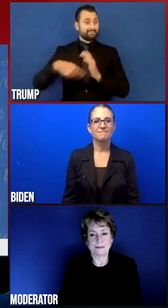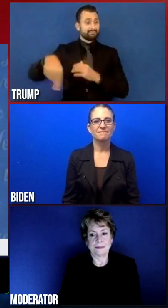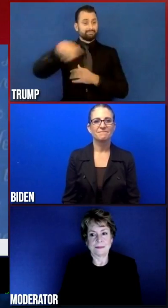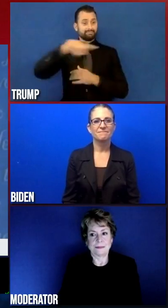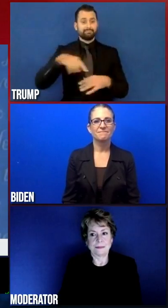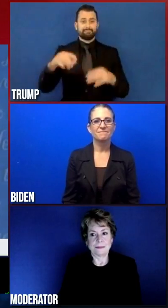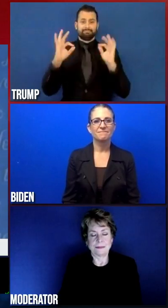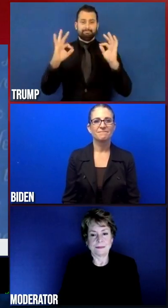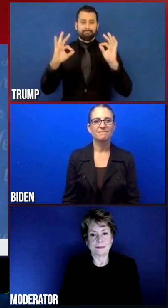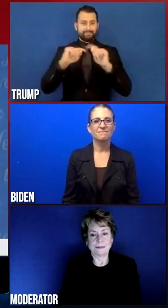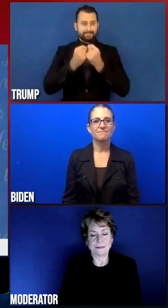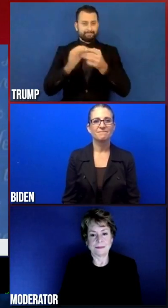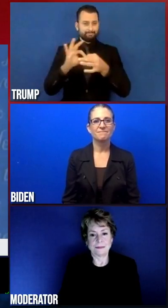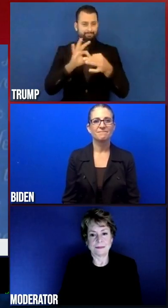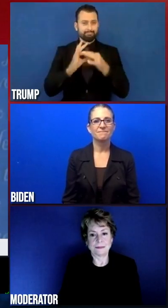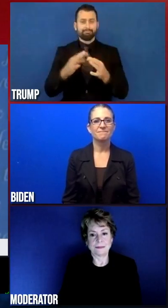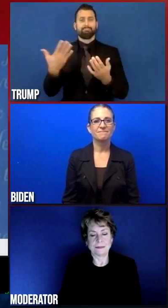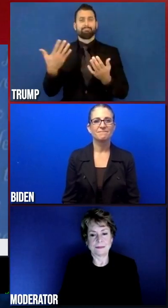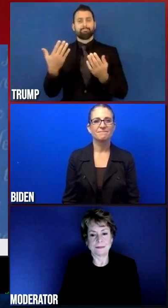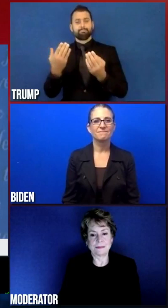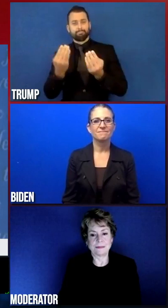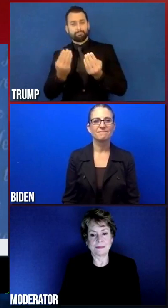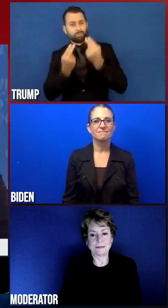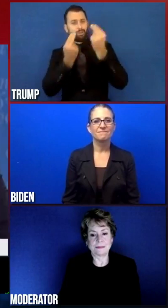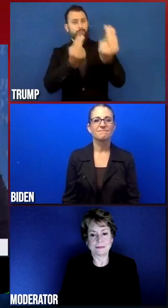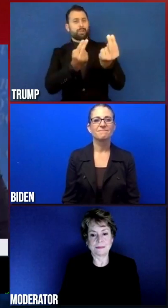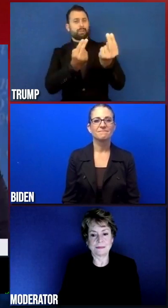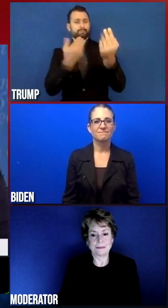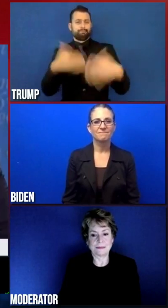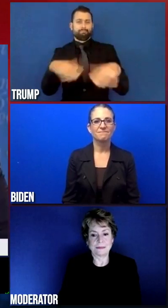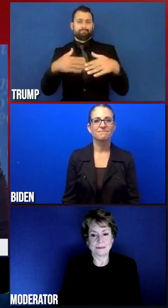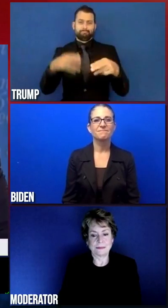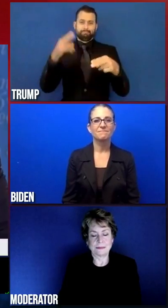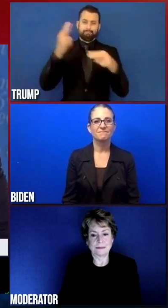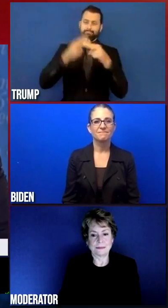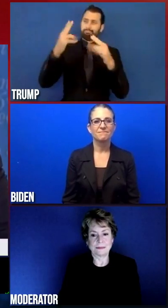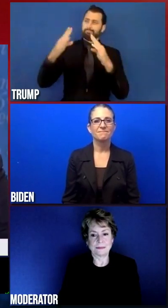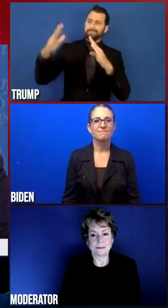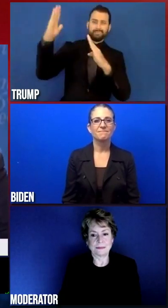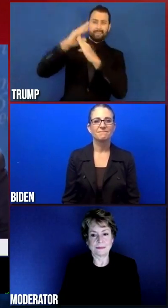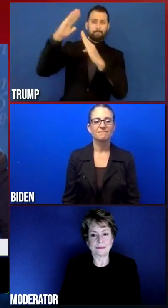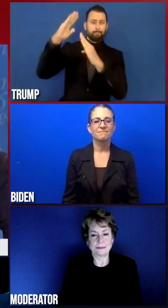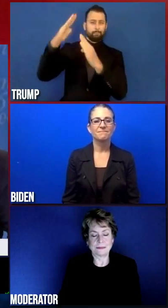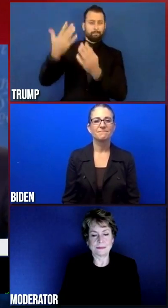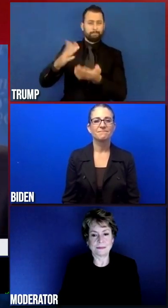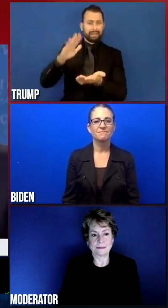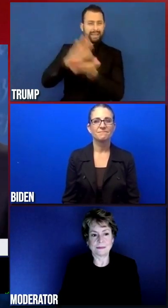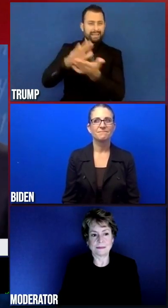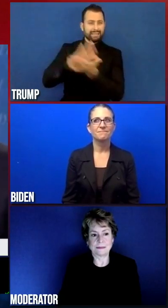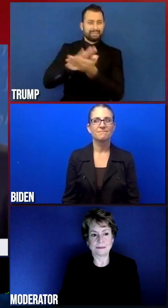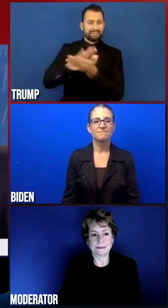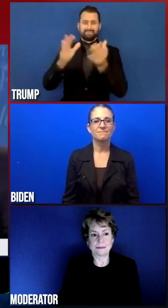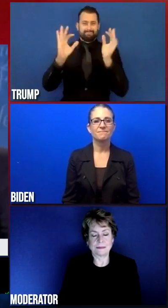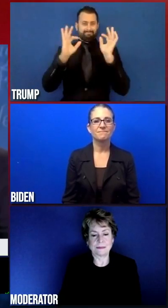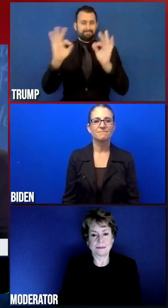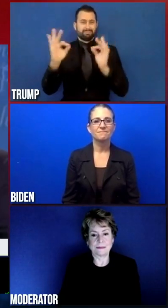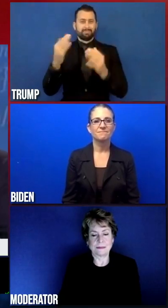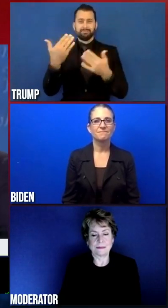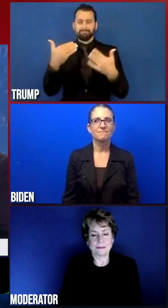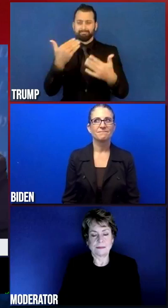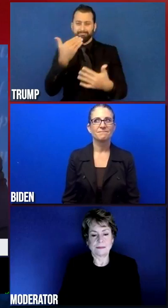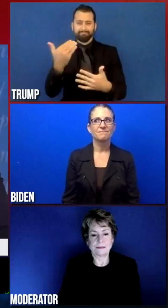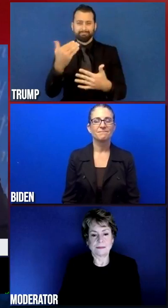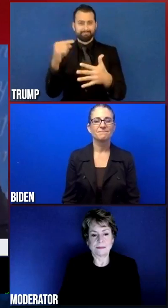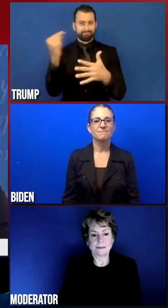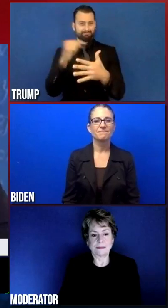academic, good in every way, In fact, some of her biggest endorsers are very liberal